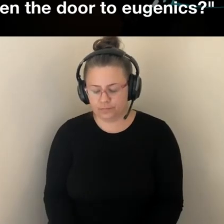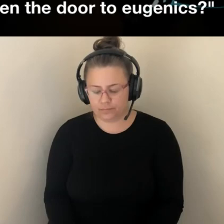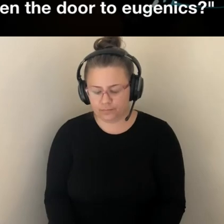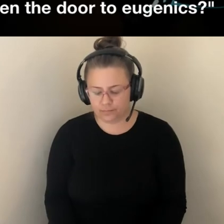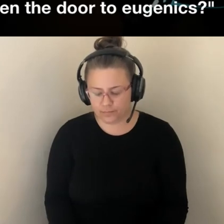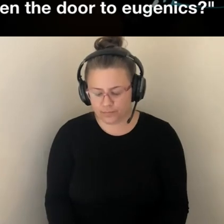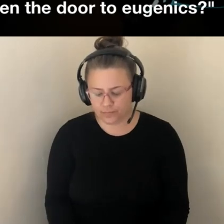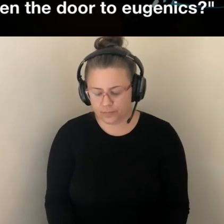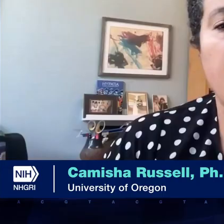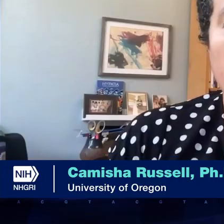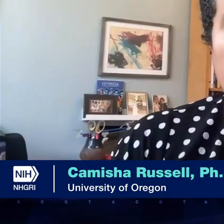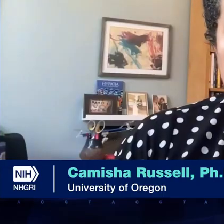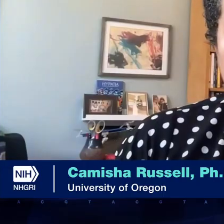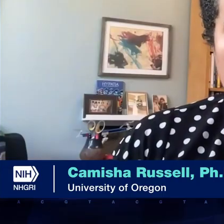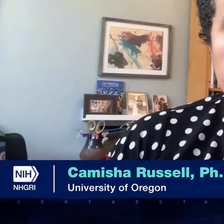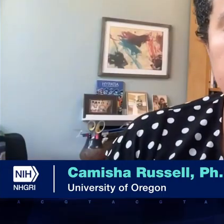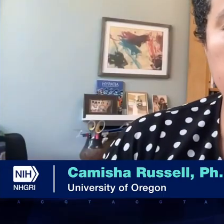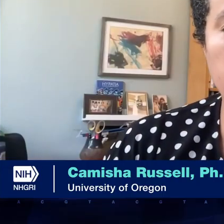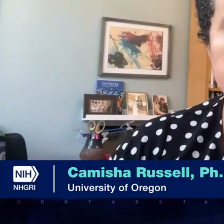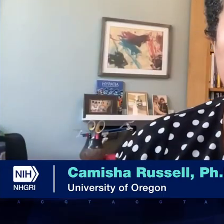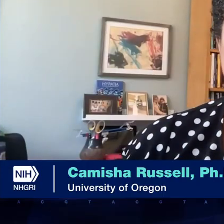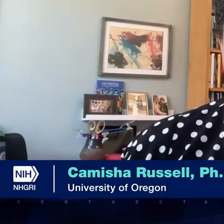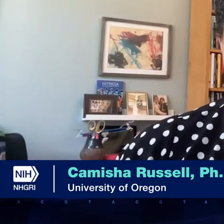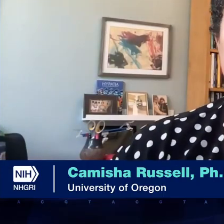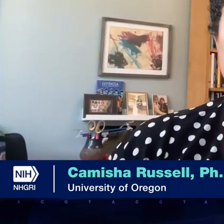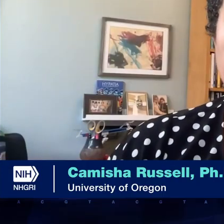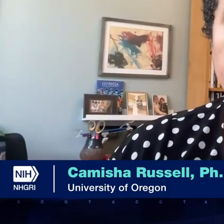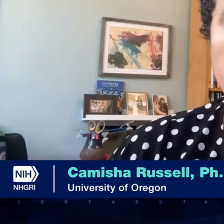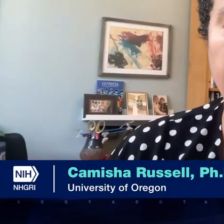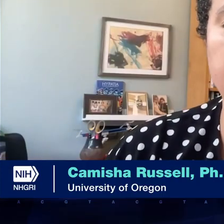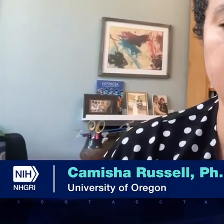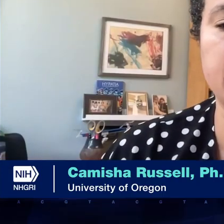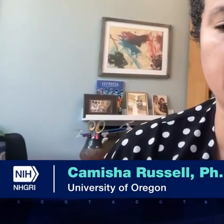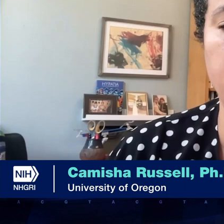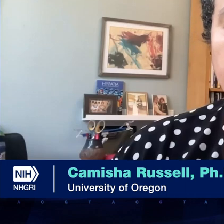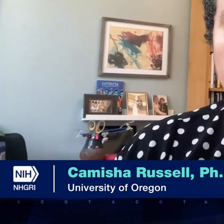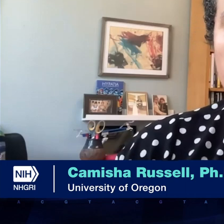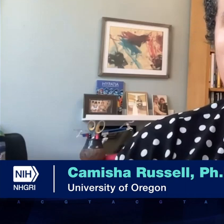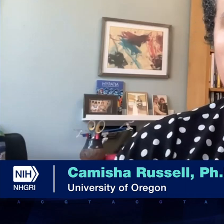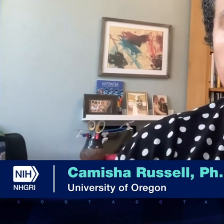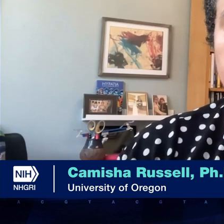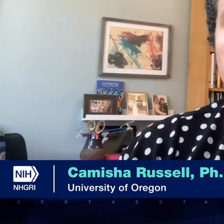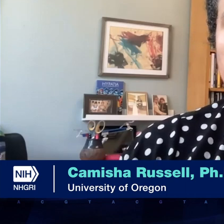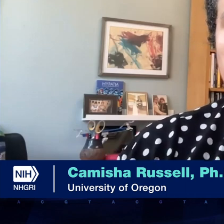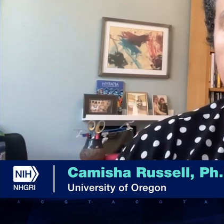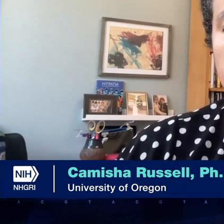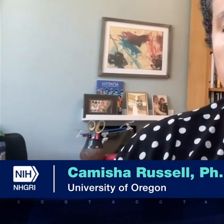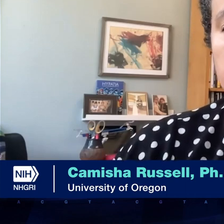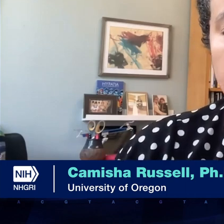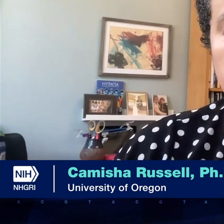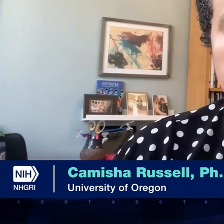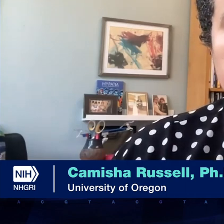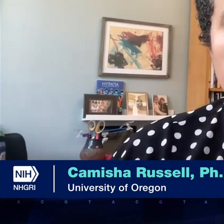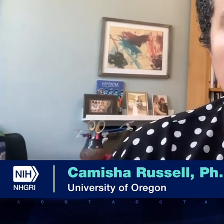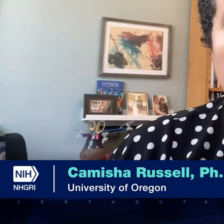HI, THANK YOU, ALEX. YEAH, SO, AND THANKS ALSO TO MY FELLOW PANELISTS. BEFORE WE MOVE TO THE Q&A PERIOD,